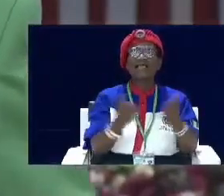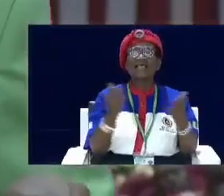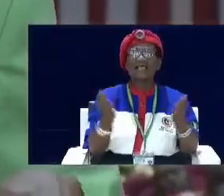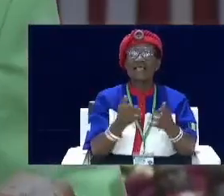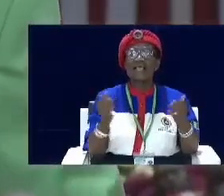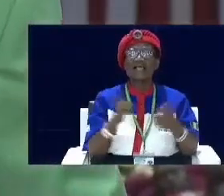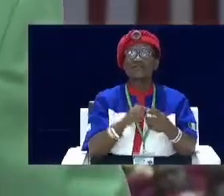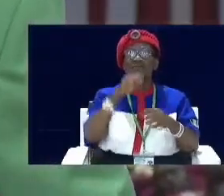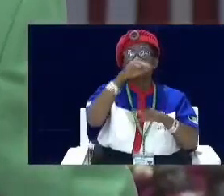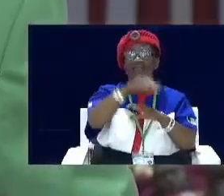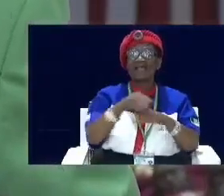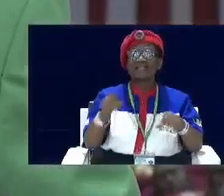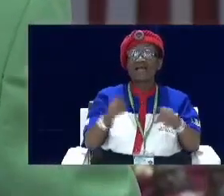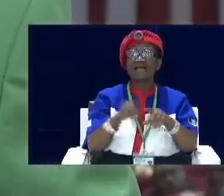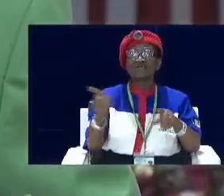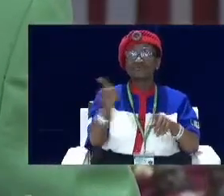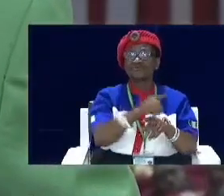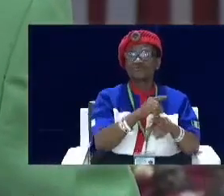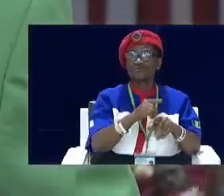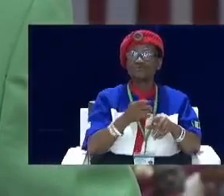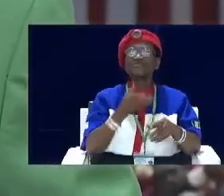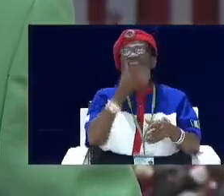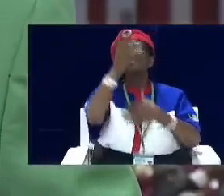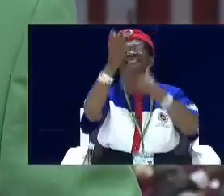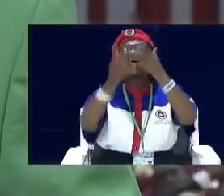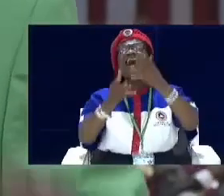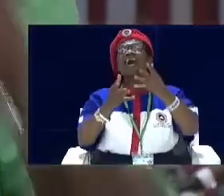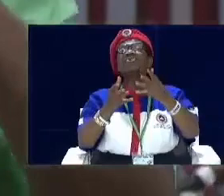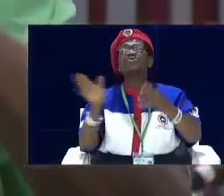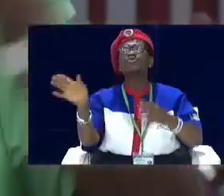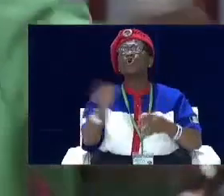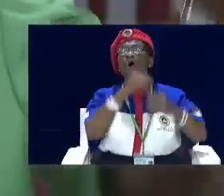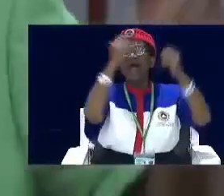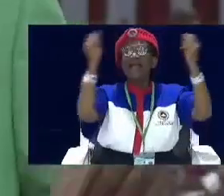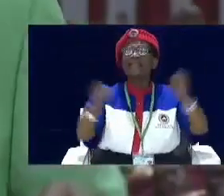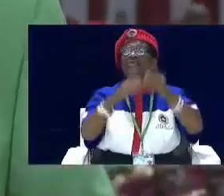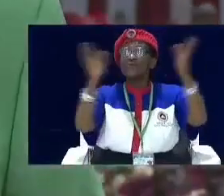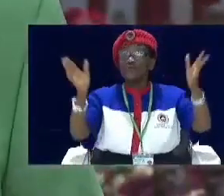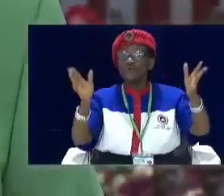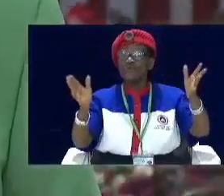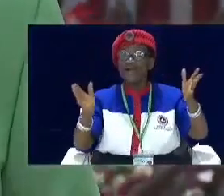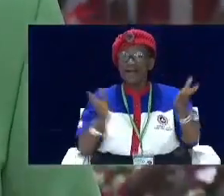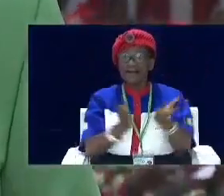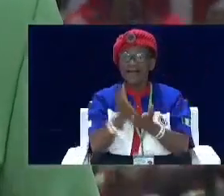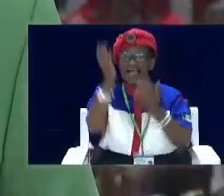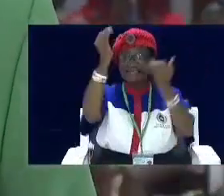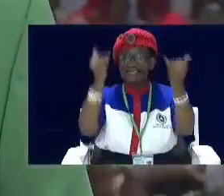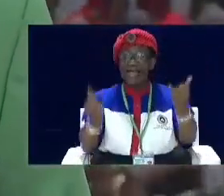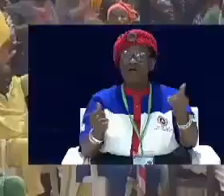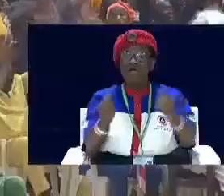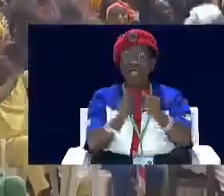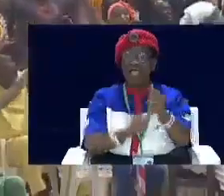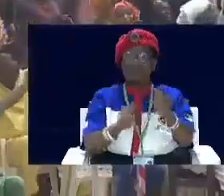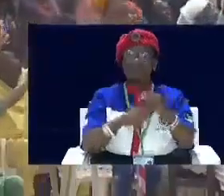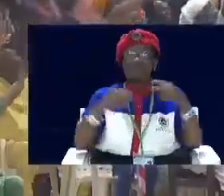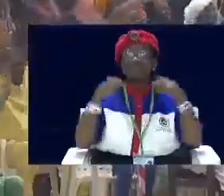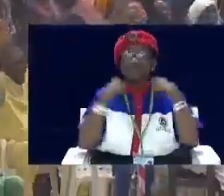your next hallelujah, every yoke in your life will be